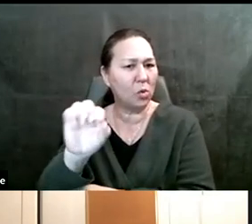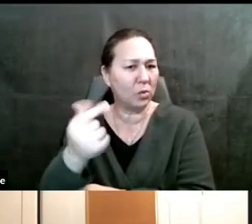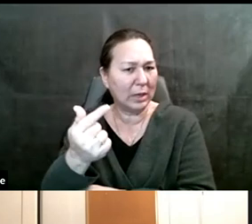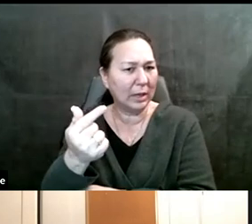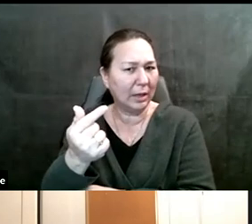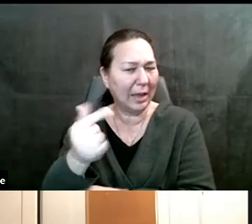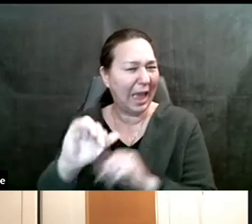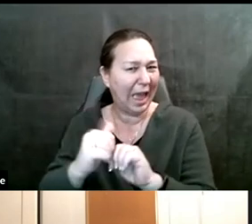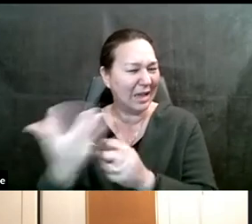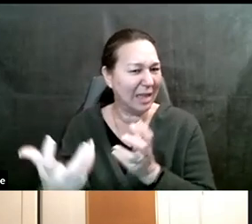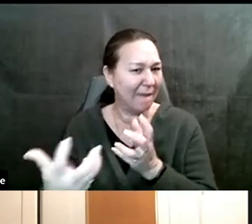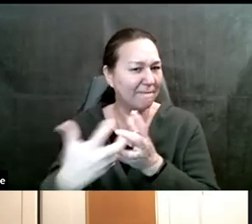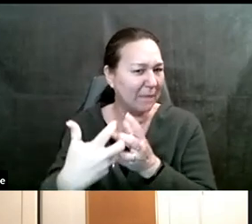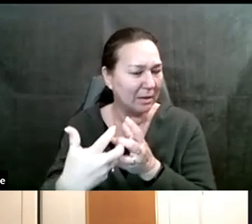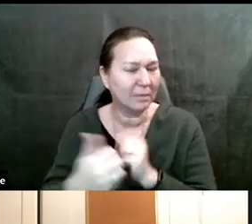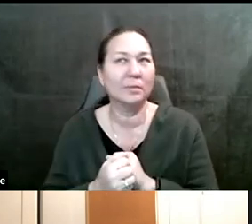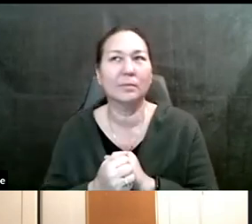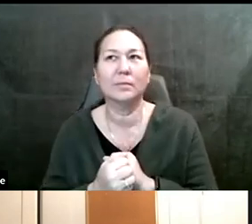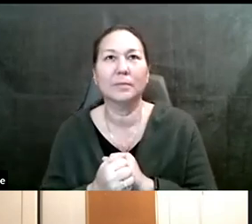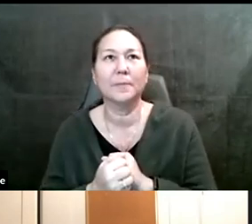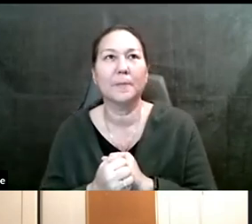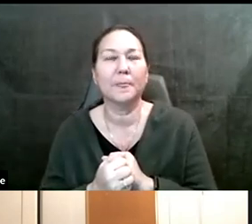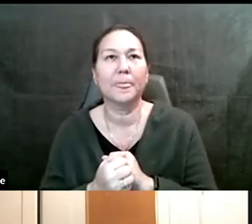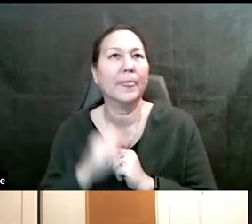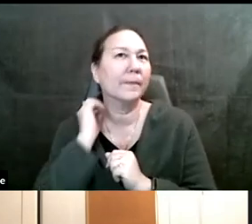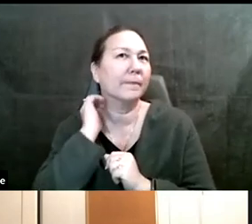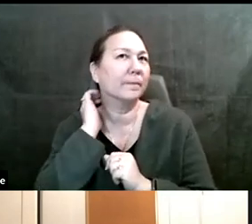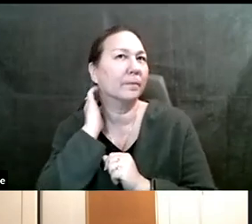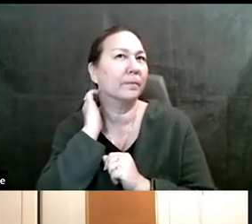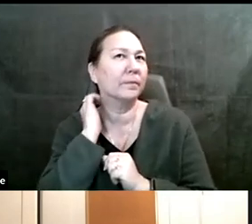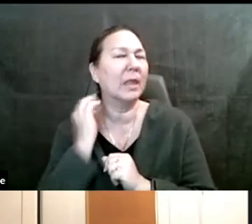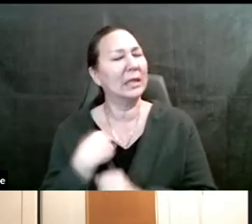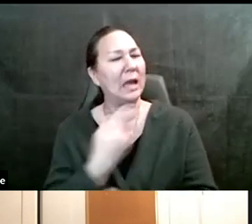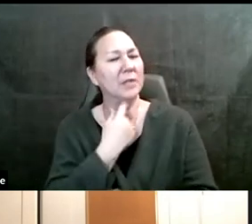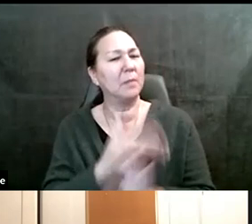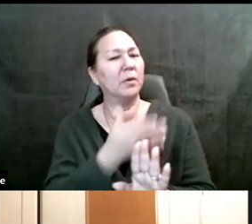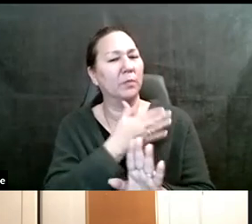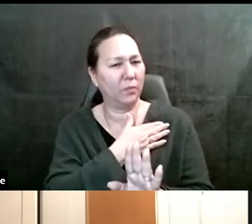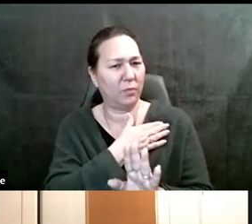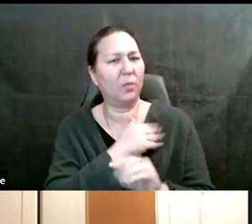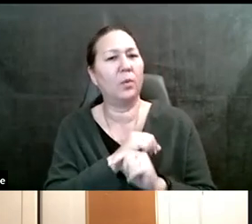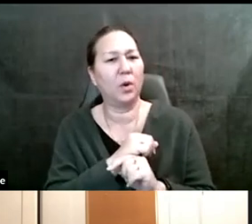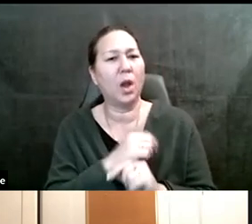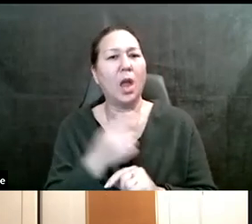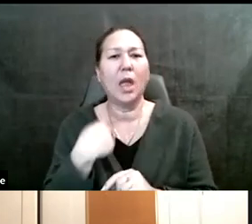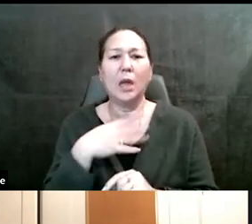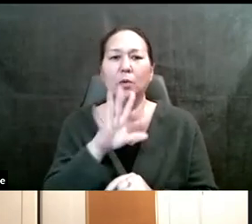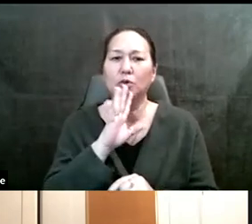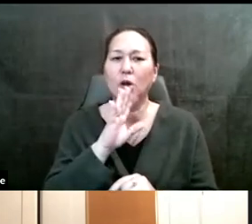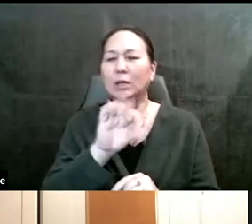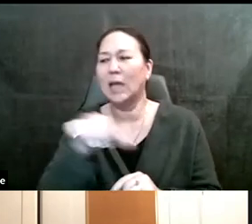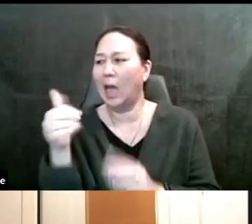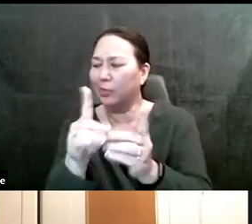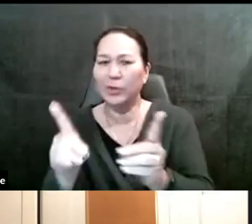more comment I have I have mentioned in the past have seen in other districts where they were working on the letters and taking that approach and